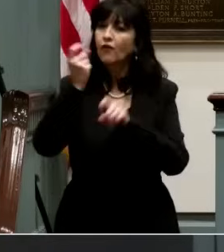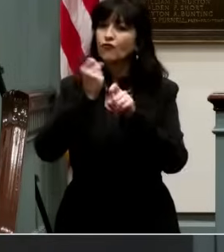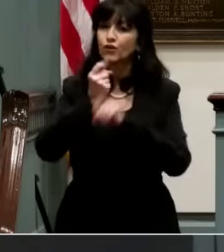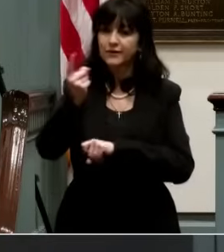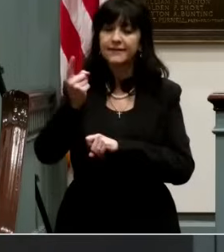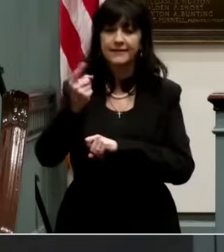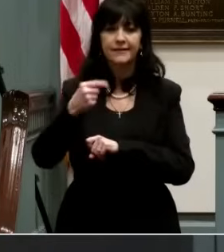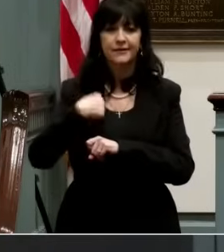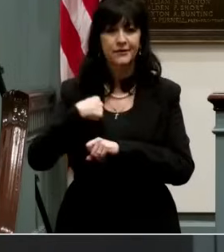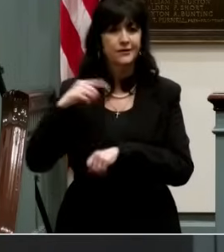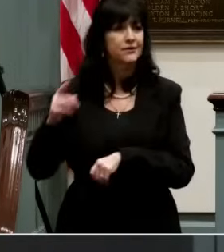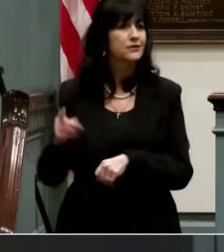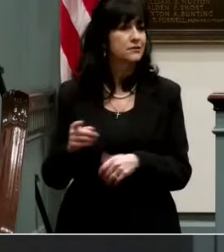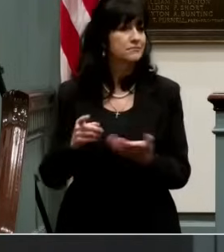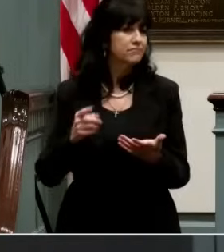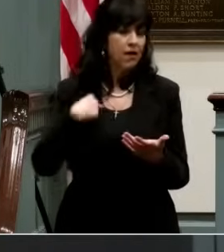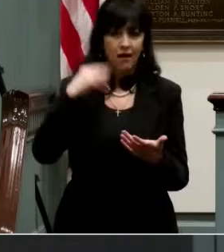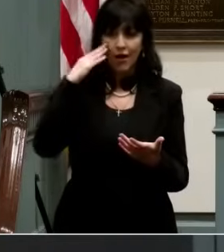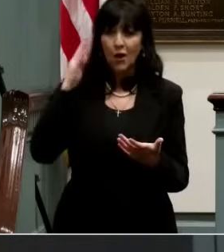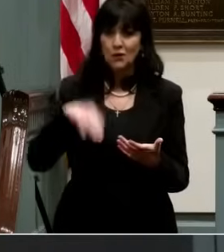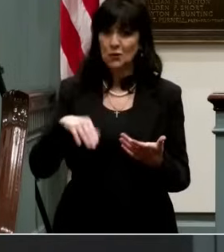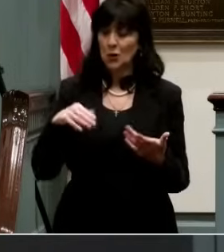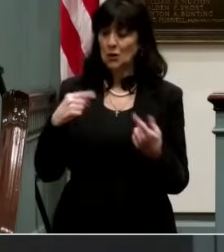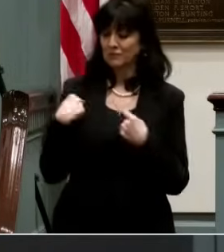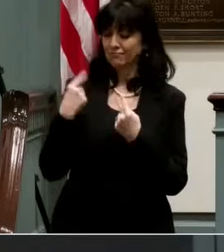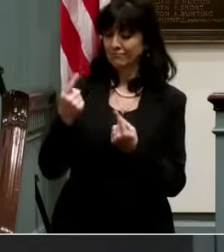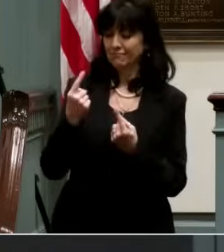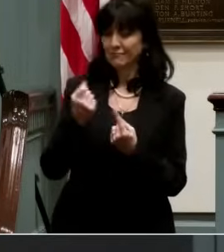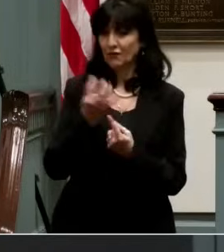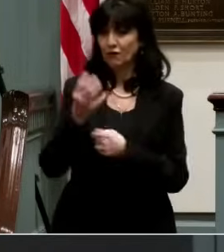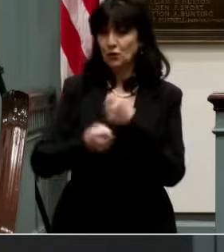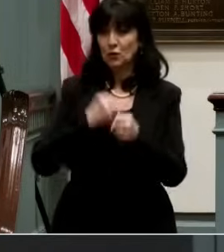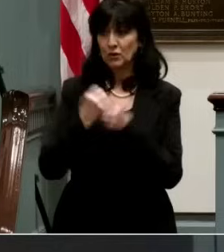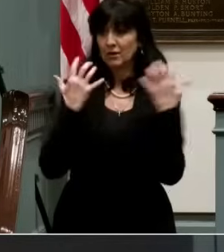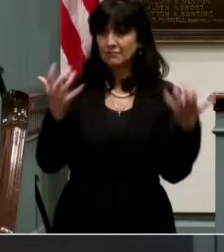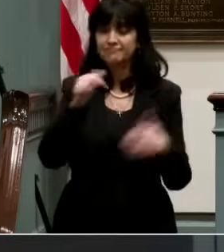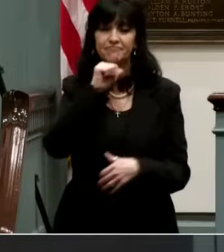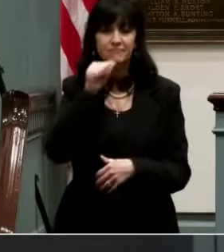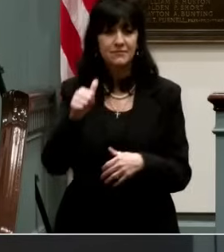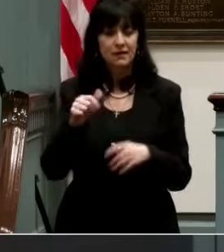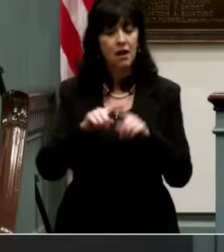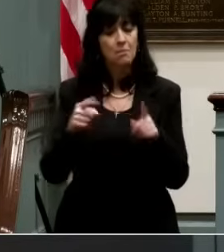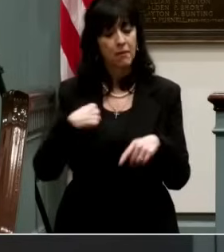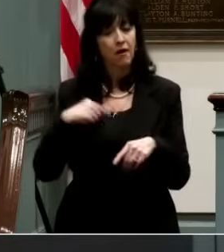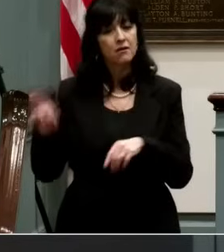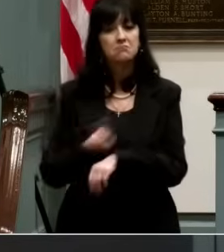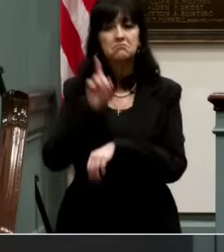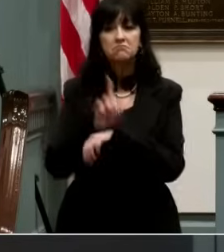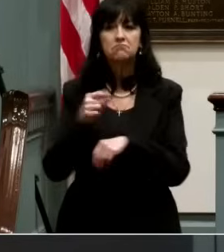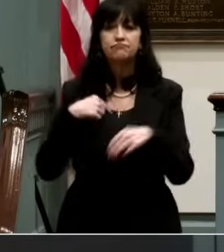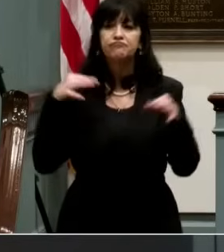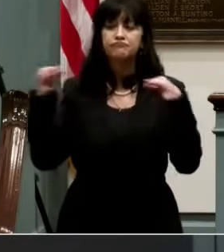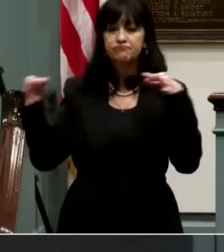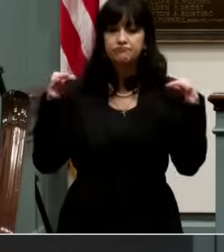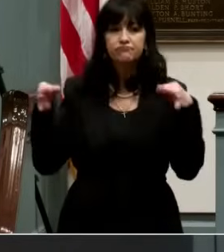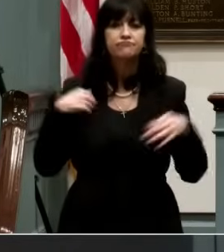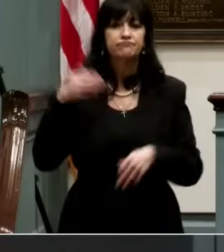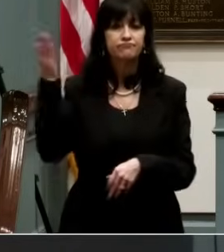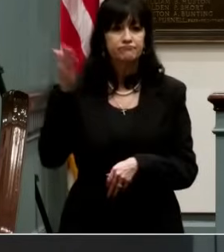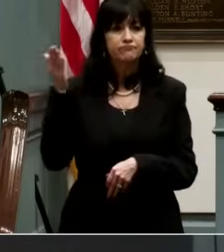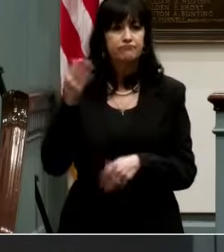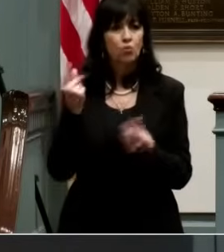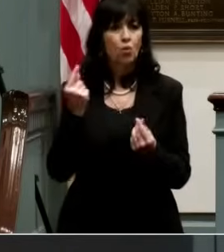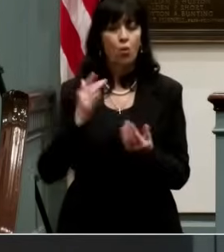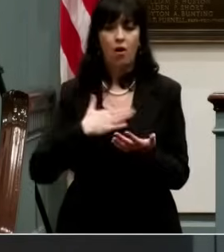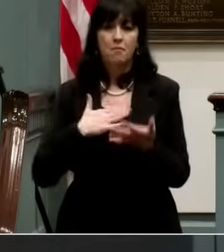I come before this body, not a full house the last couple of years, to present my priorities for the year ahead. And I know you've heard me